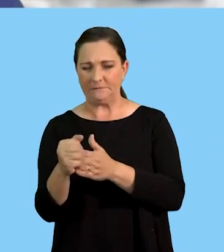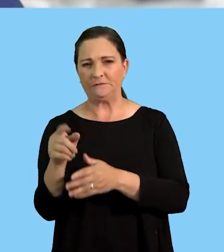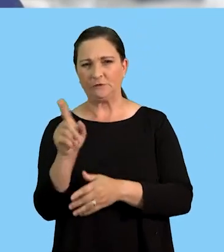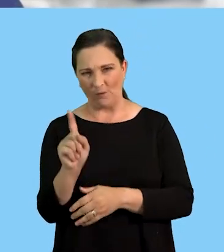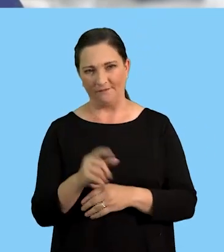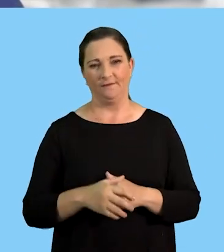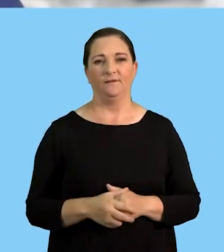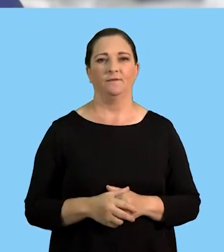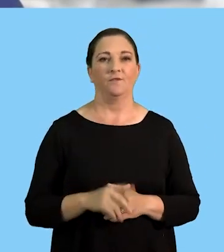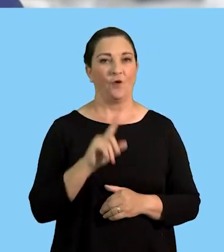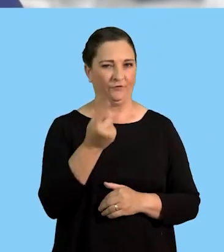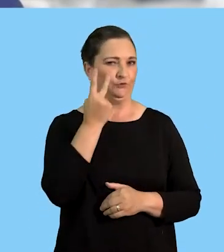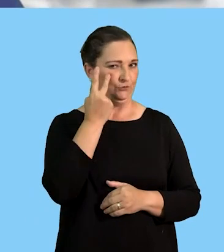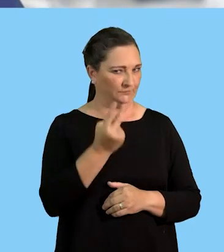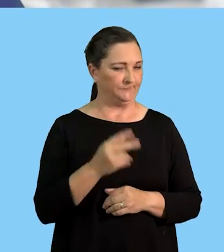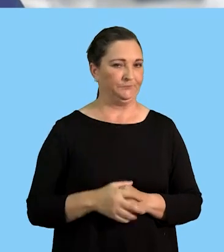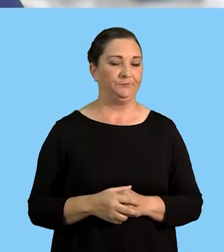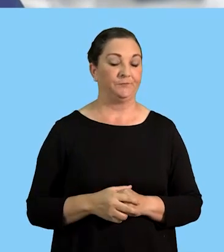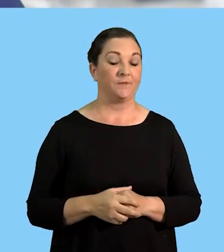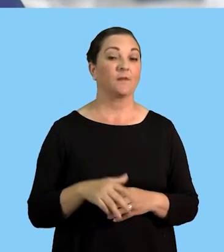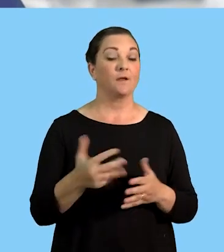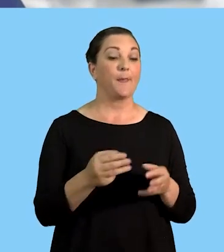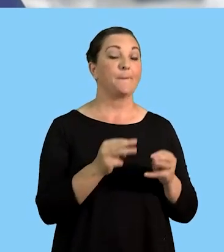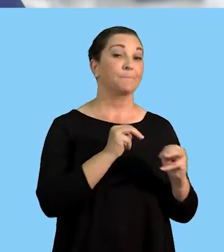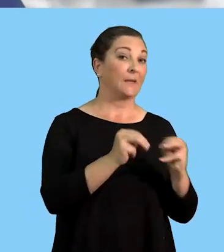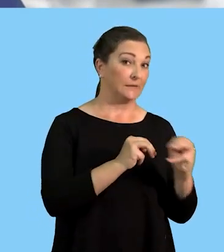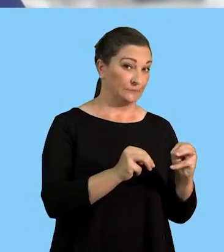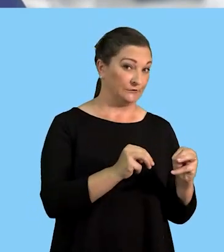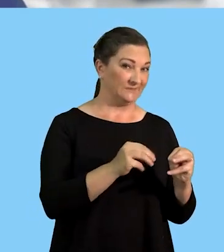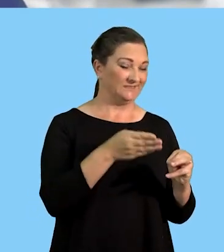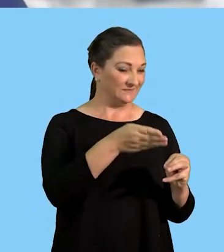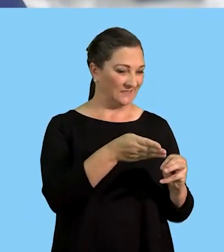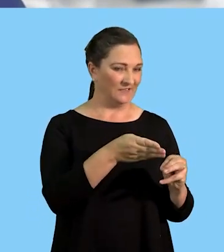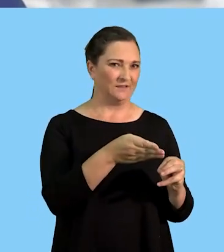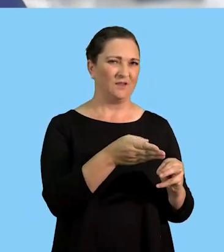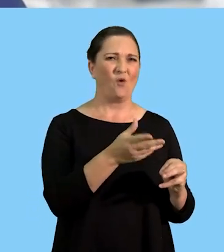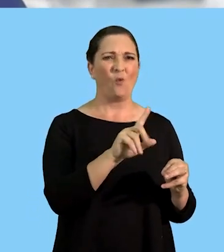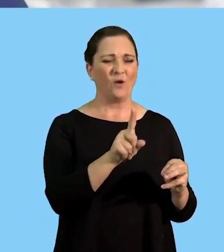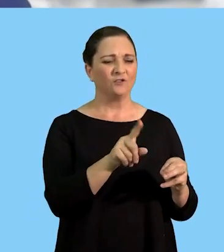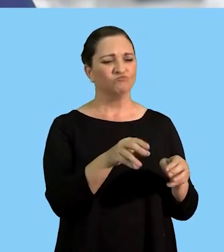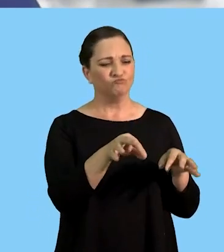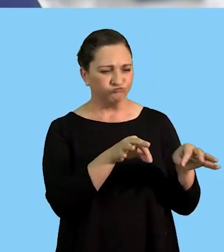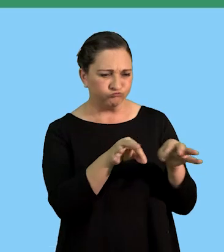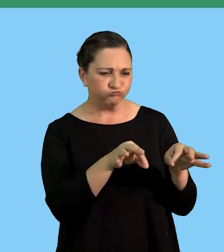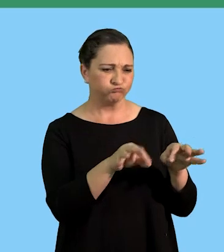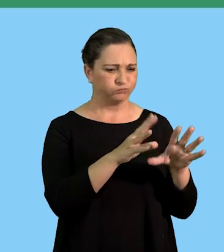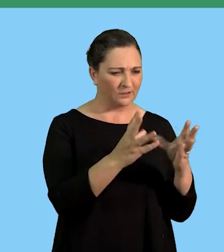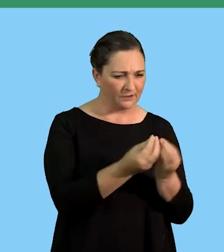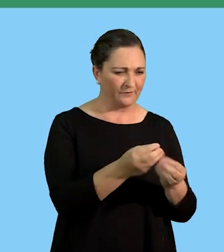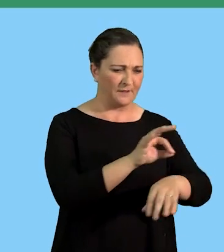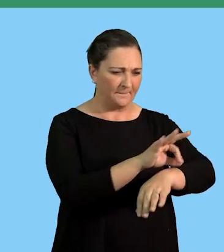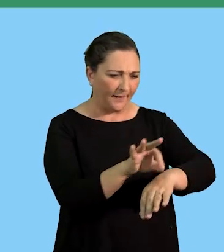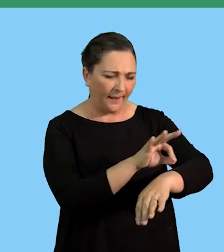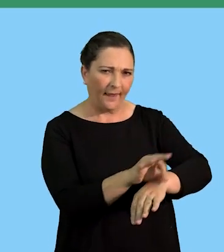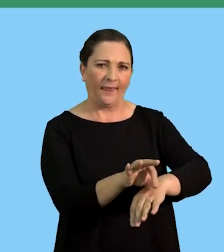is the meaning of management and what is the meaning of leadership. Management. This refers to the coordination